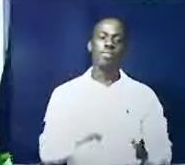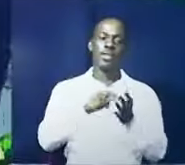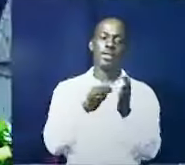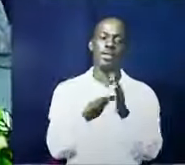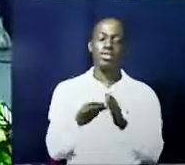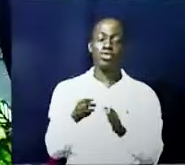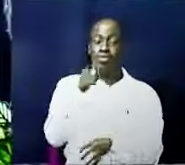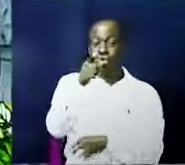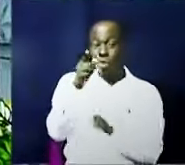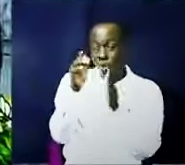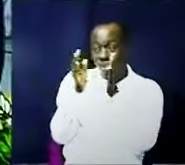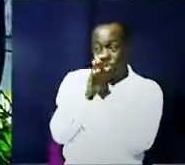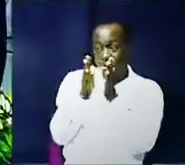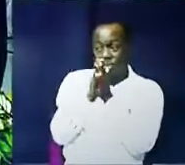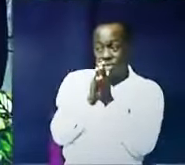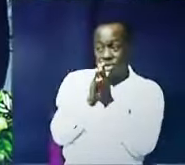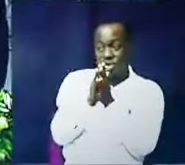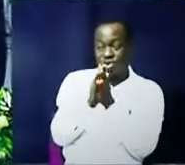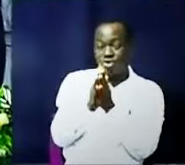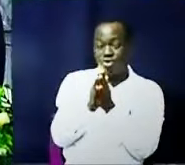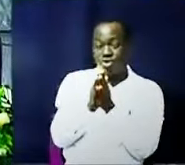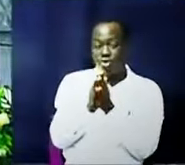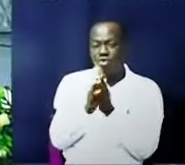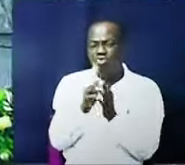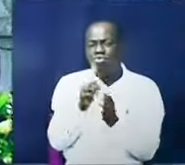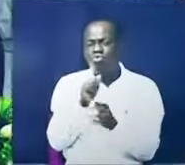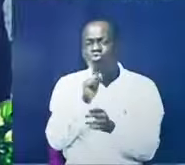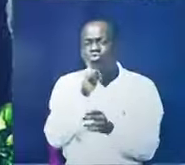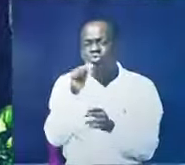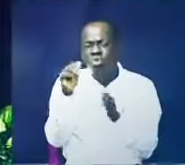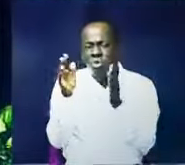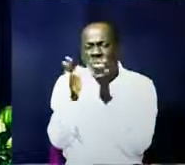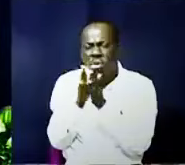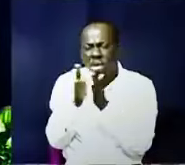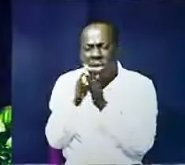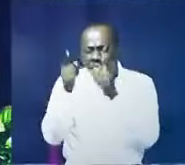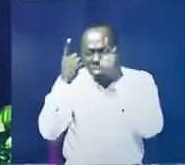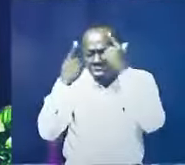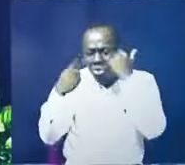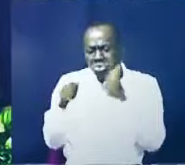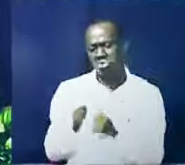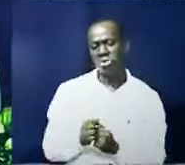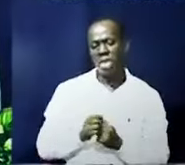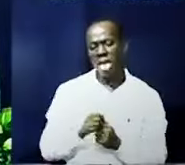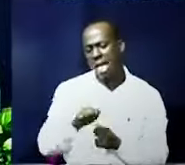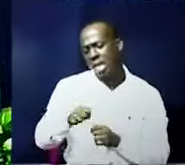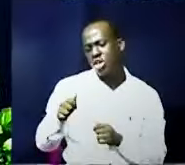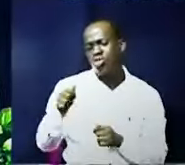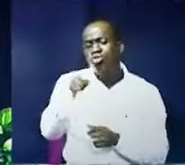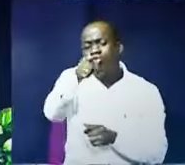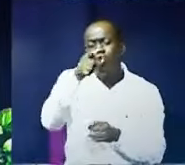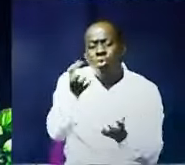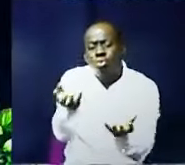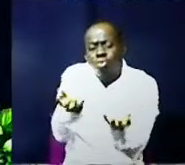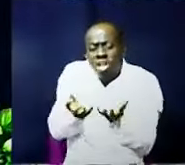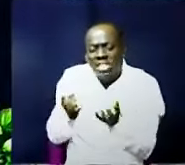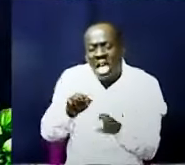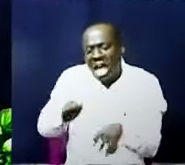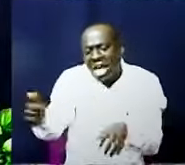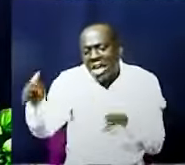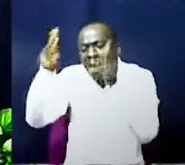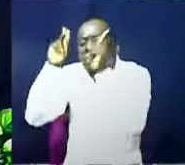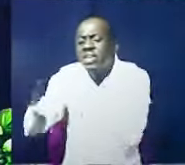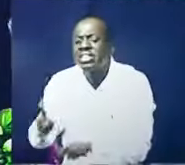hypocrites. They love to be seen. Some people have a facade of a